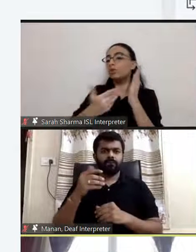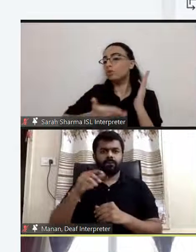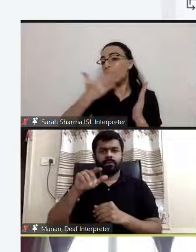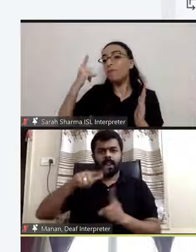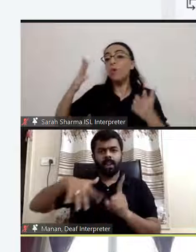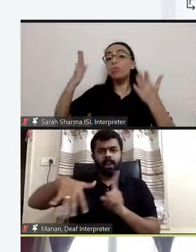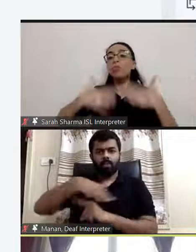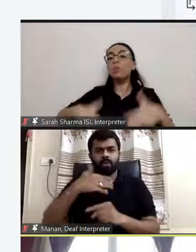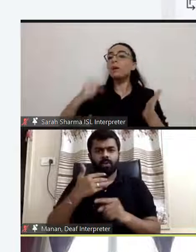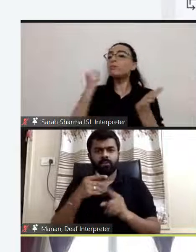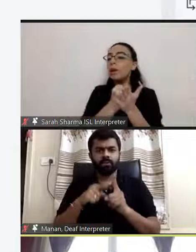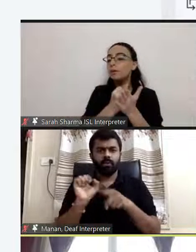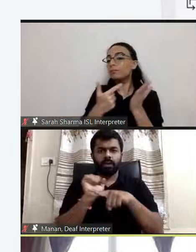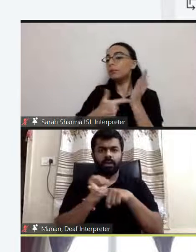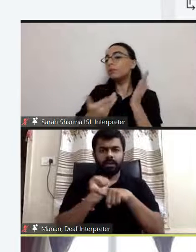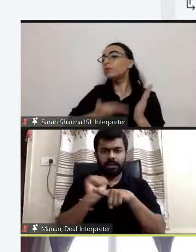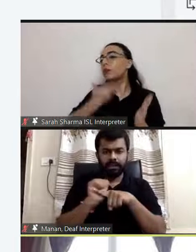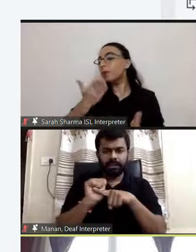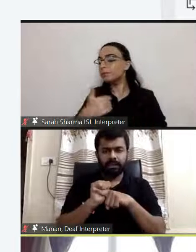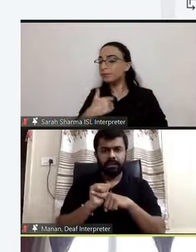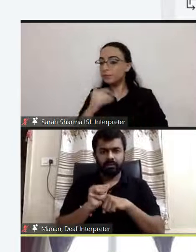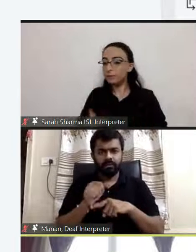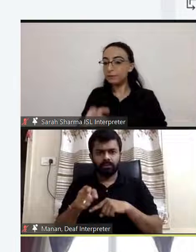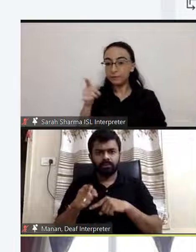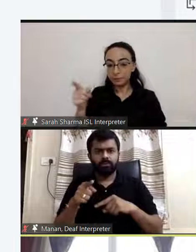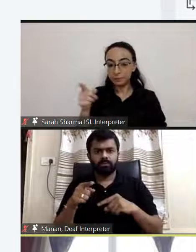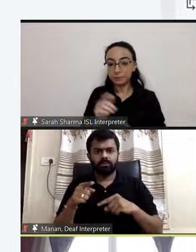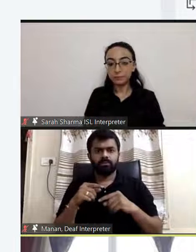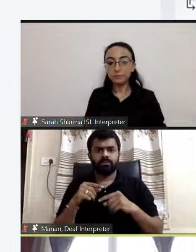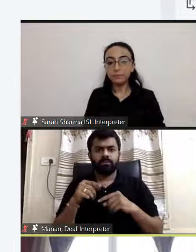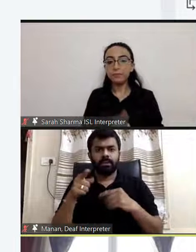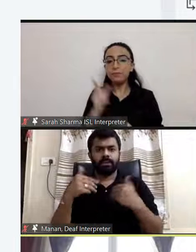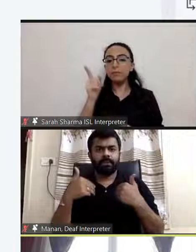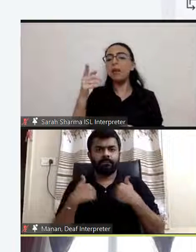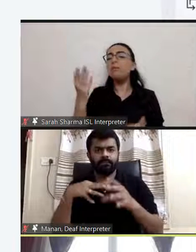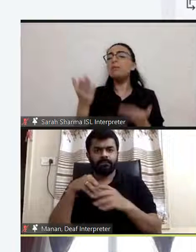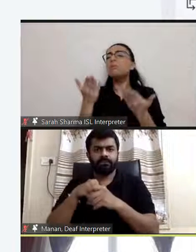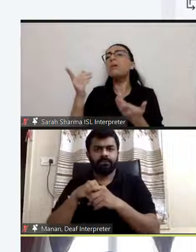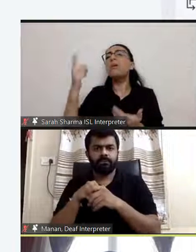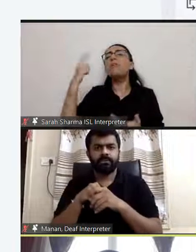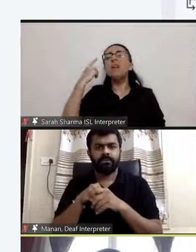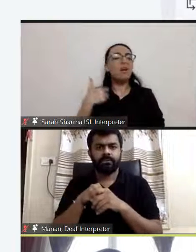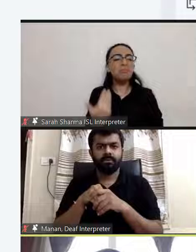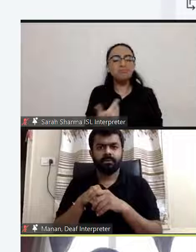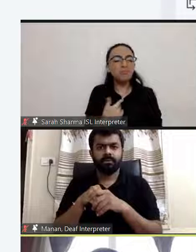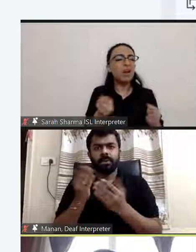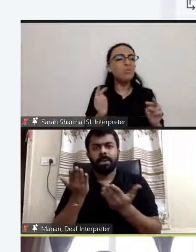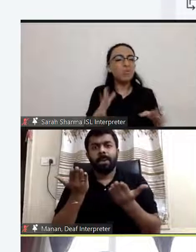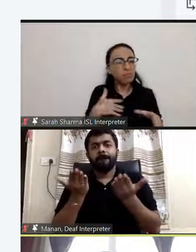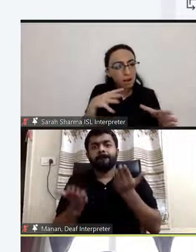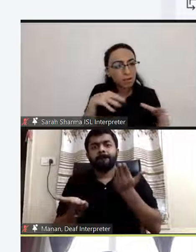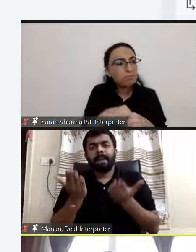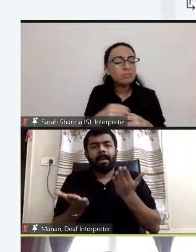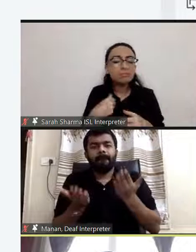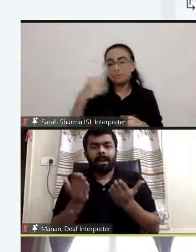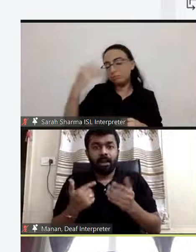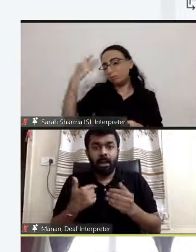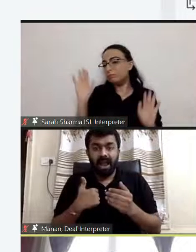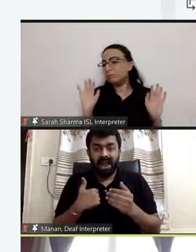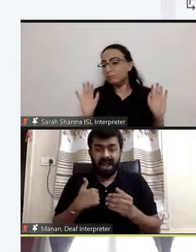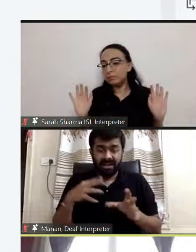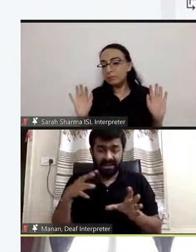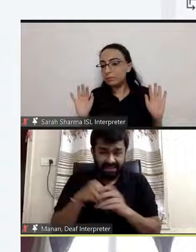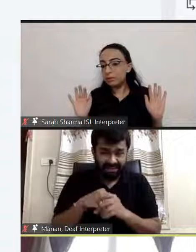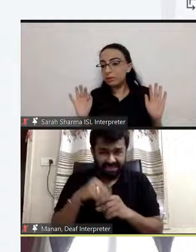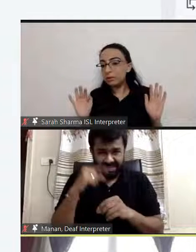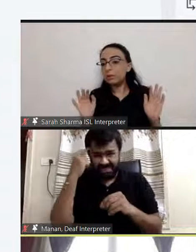because sometimes they don't feel like they are responsible for what people should be getting.